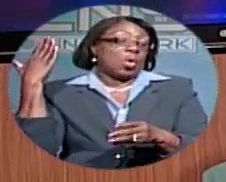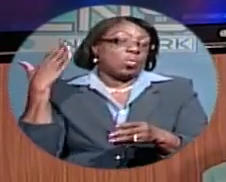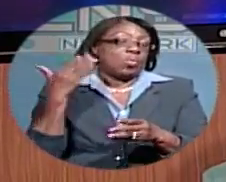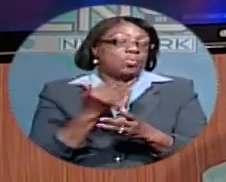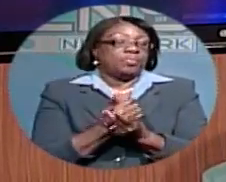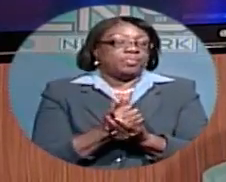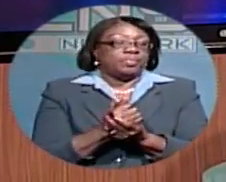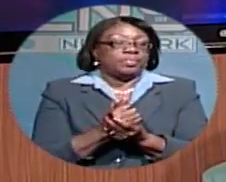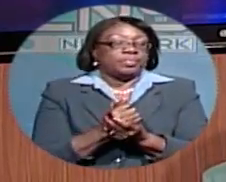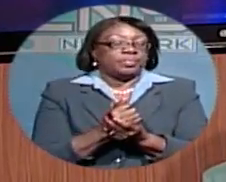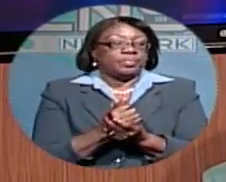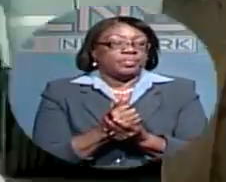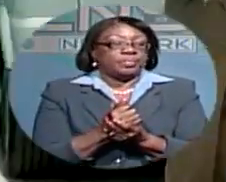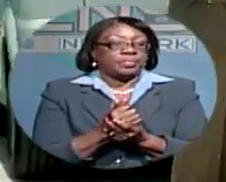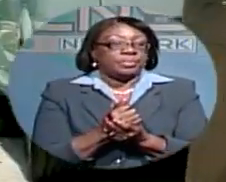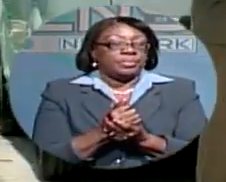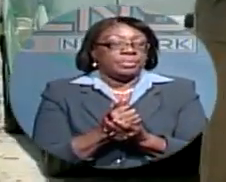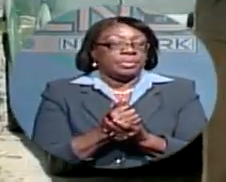to.